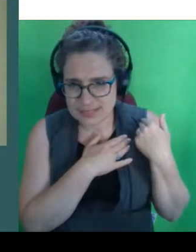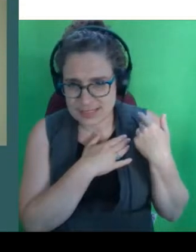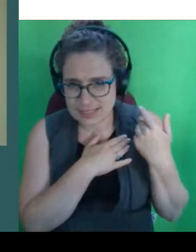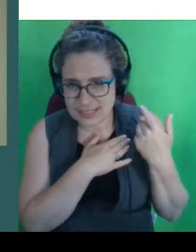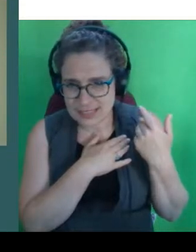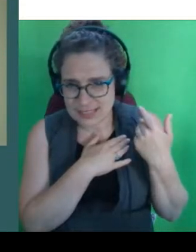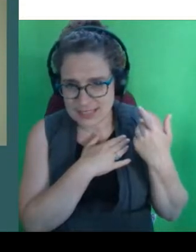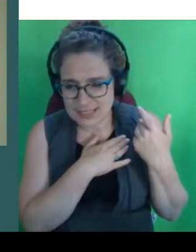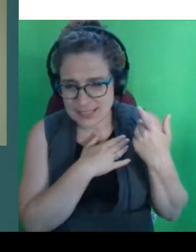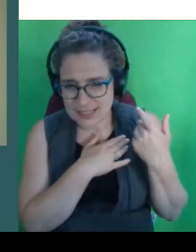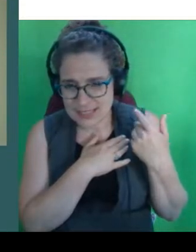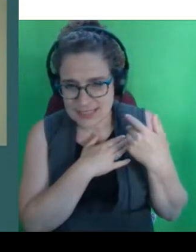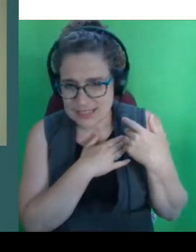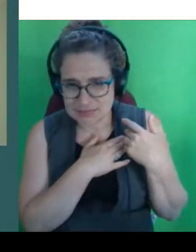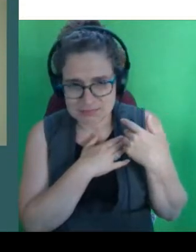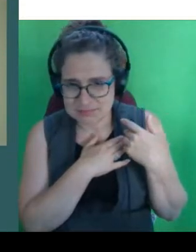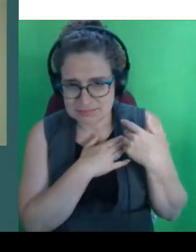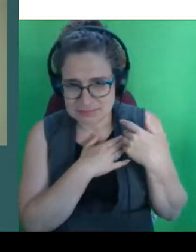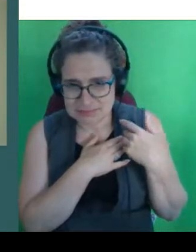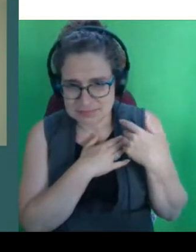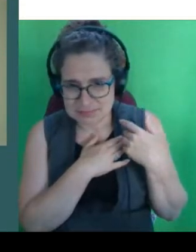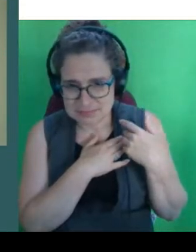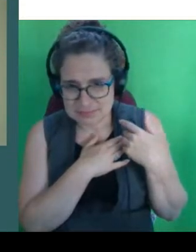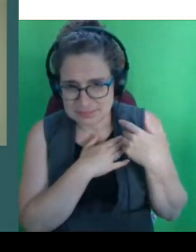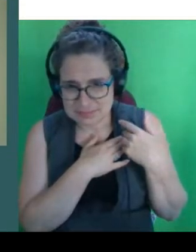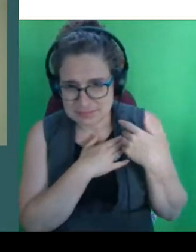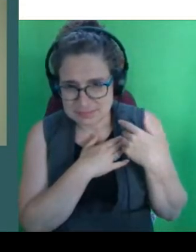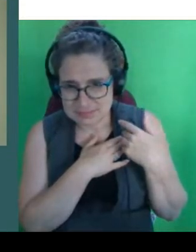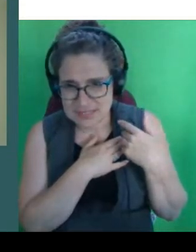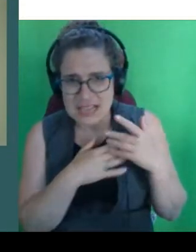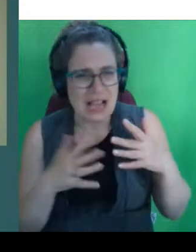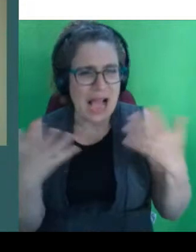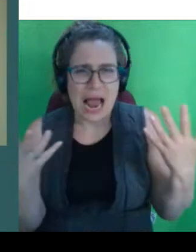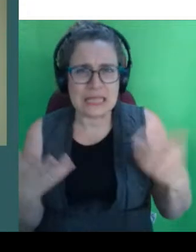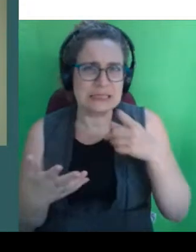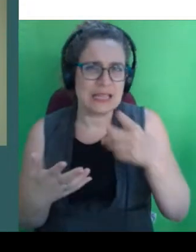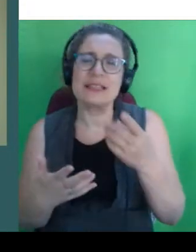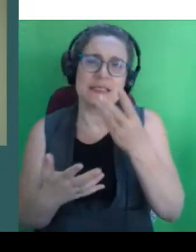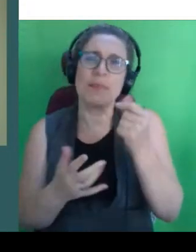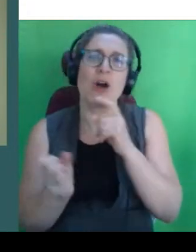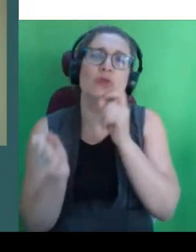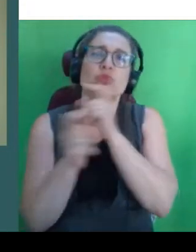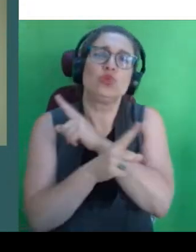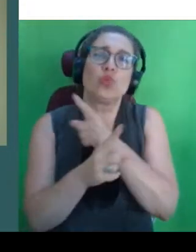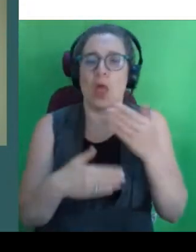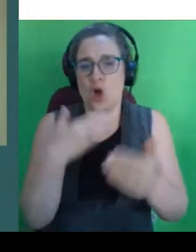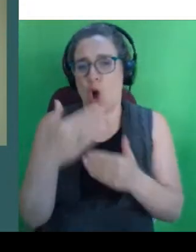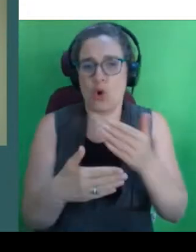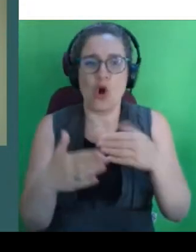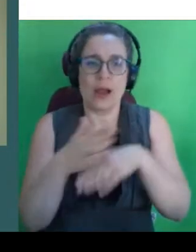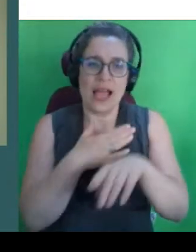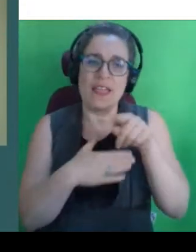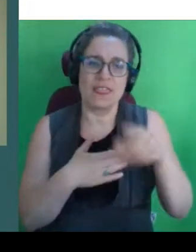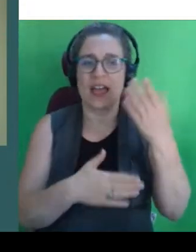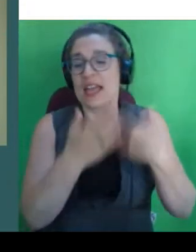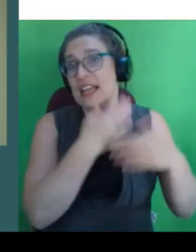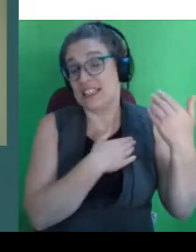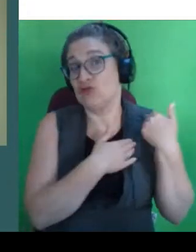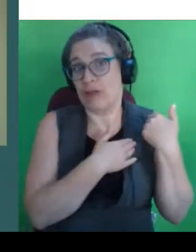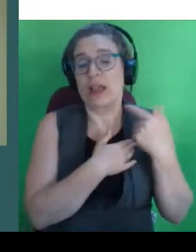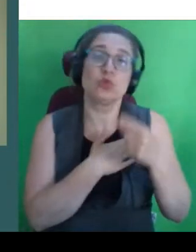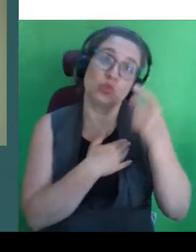usually the more useful element, and unless there's something unusual going on or something in the history to suggest food allergy.